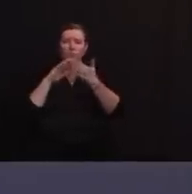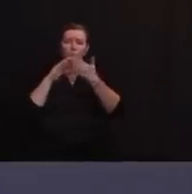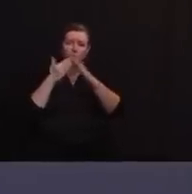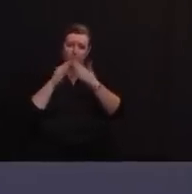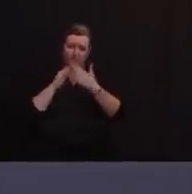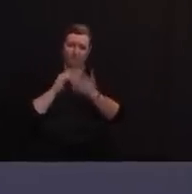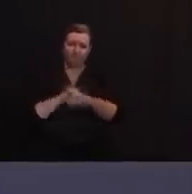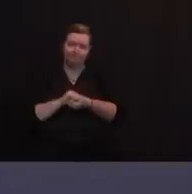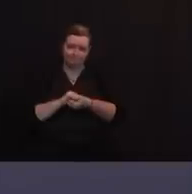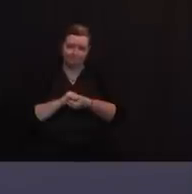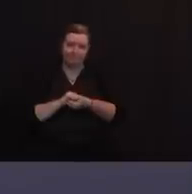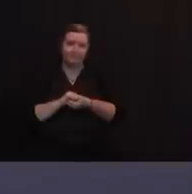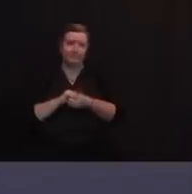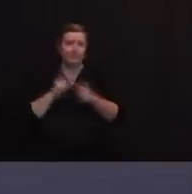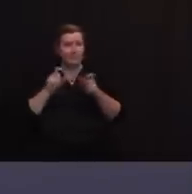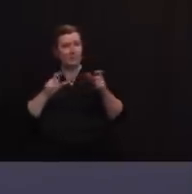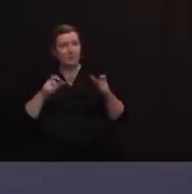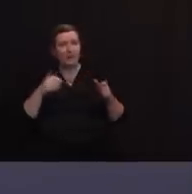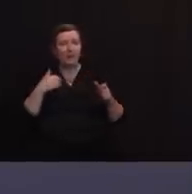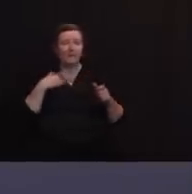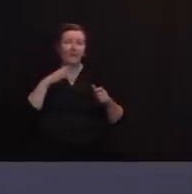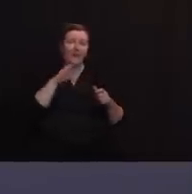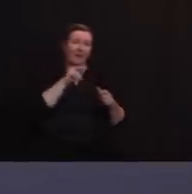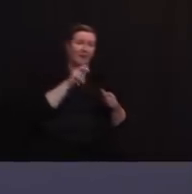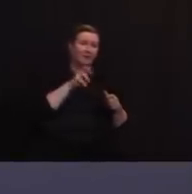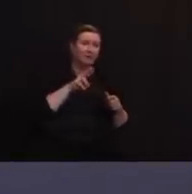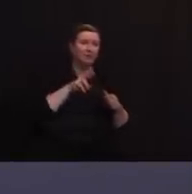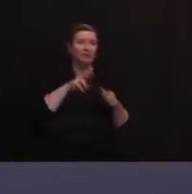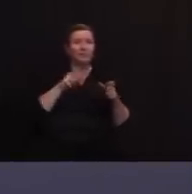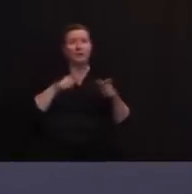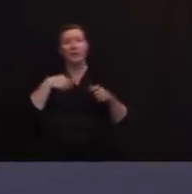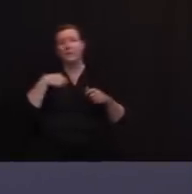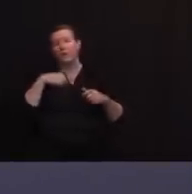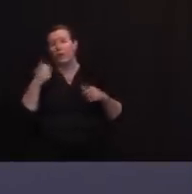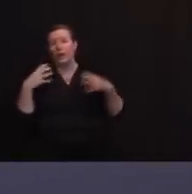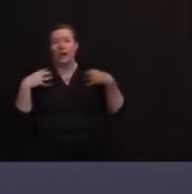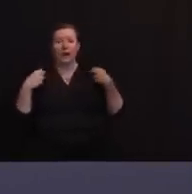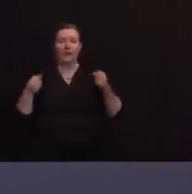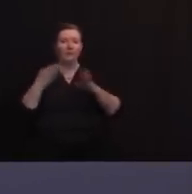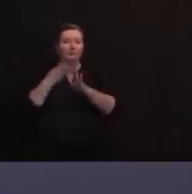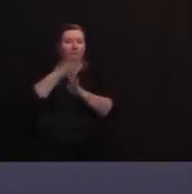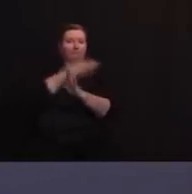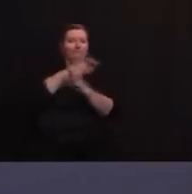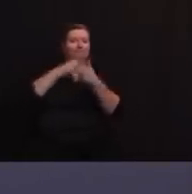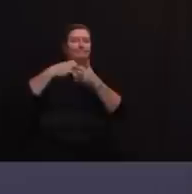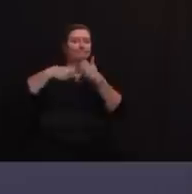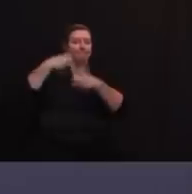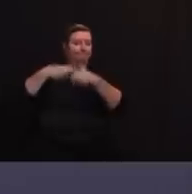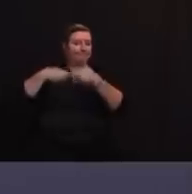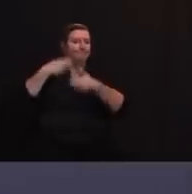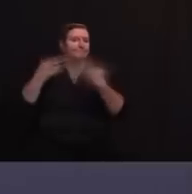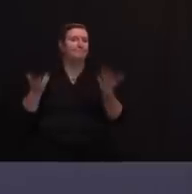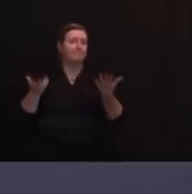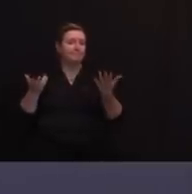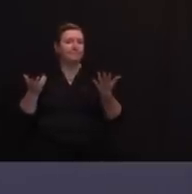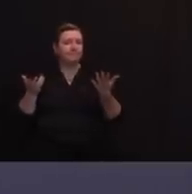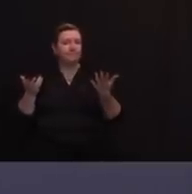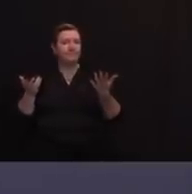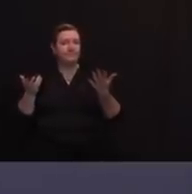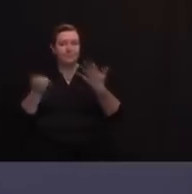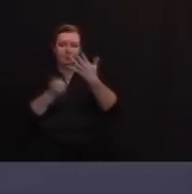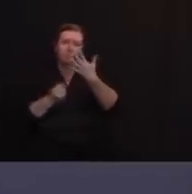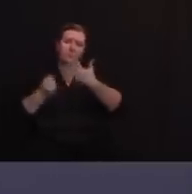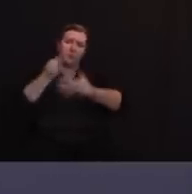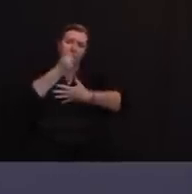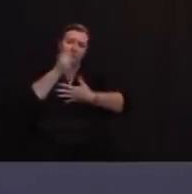underlying conditions, older folks, all of which we're going to do everybody. We just got to make sure we're getting there in a way that's the most sensible